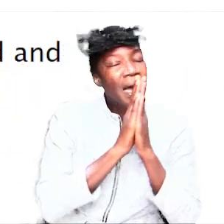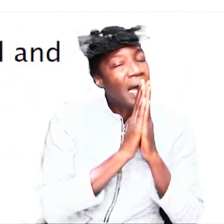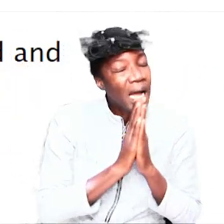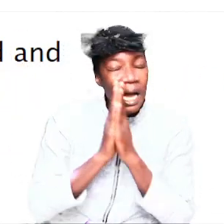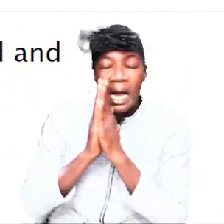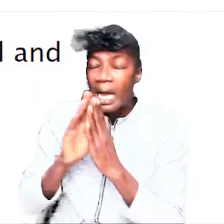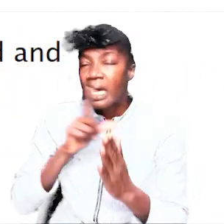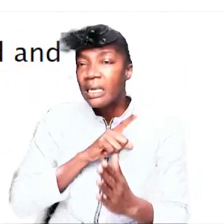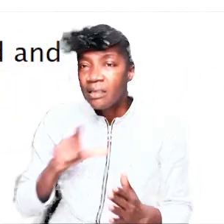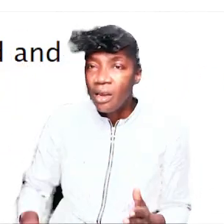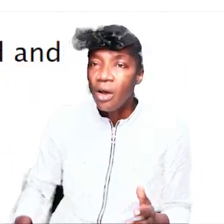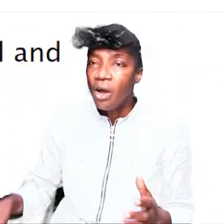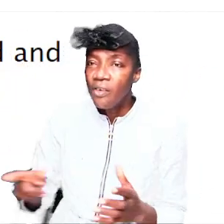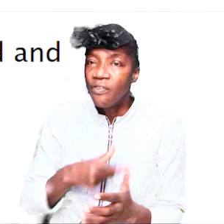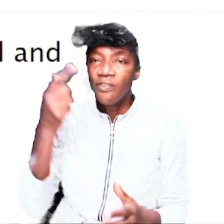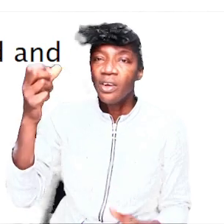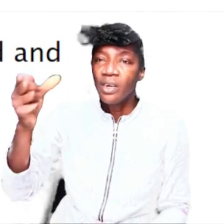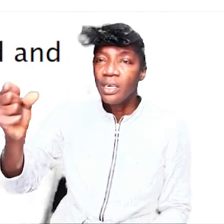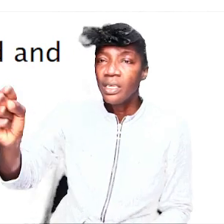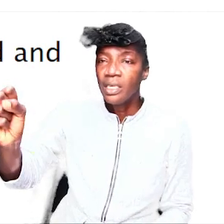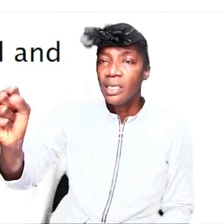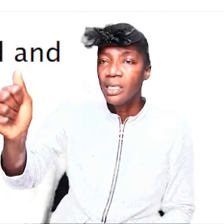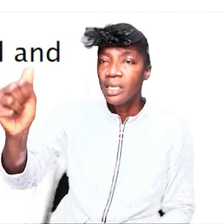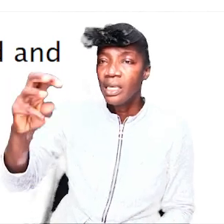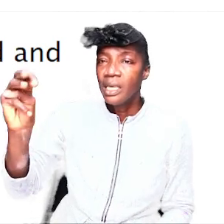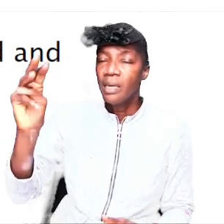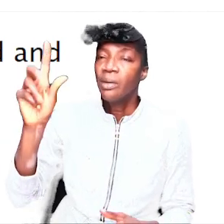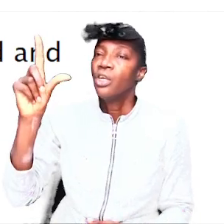23, verse 1.